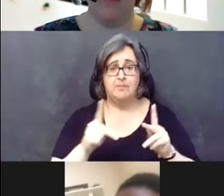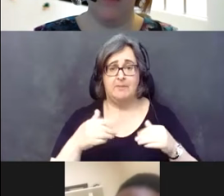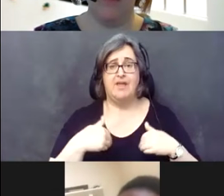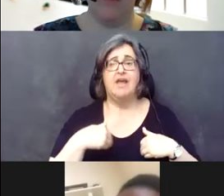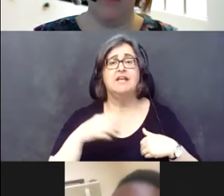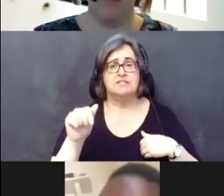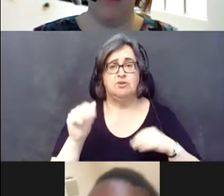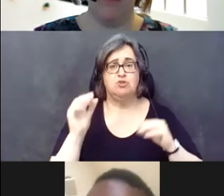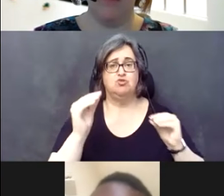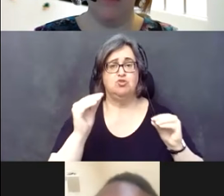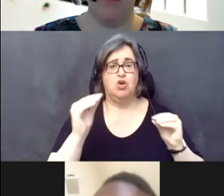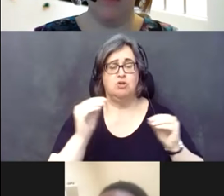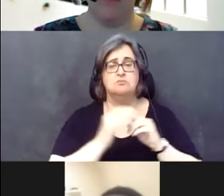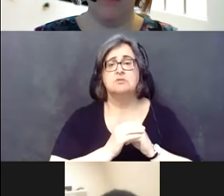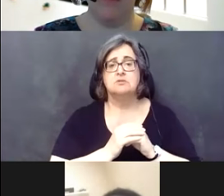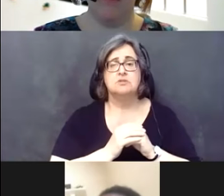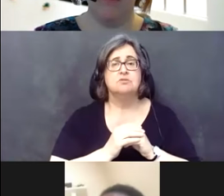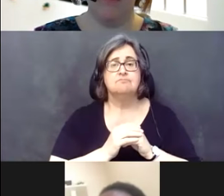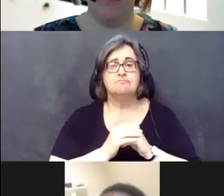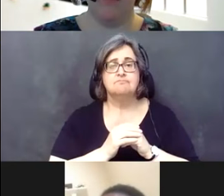the training with us.